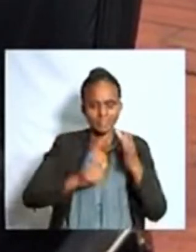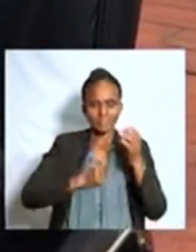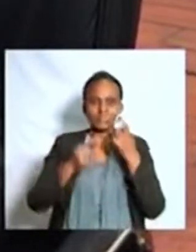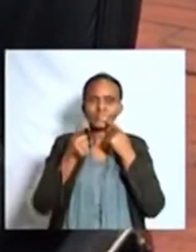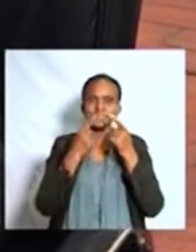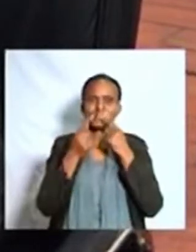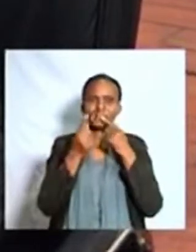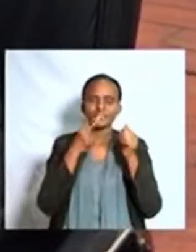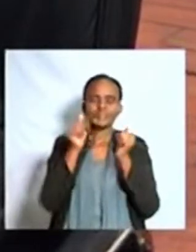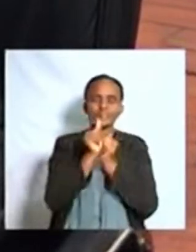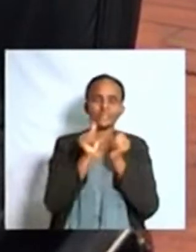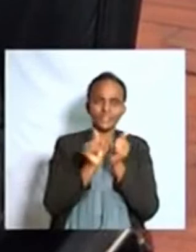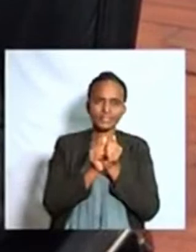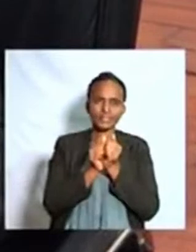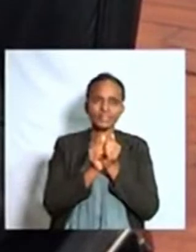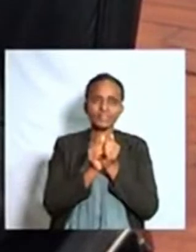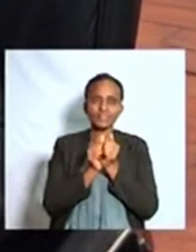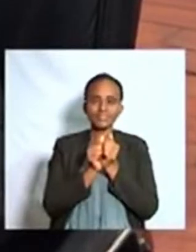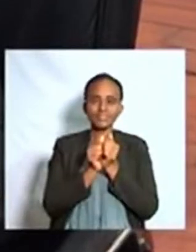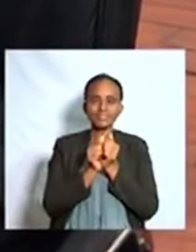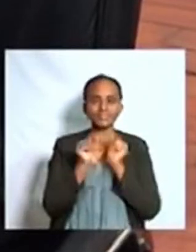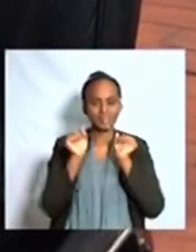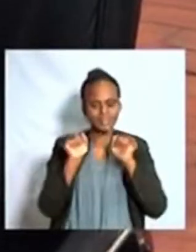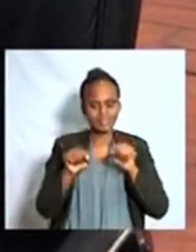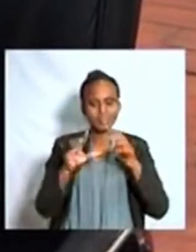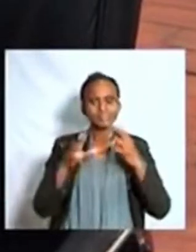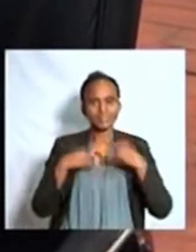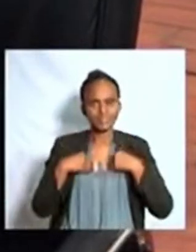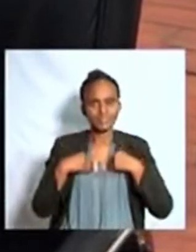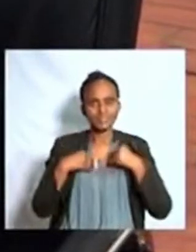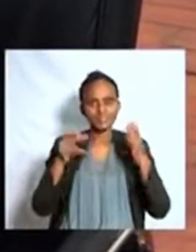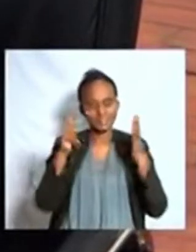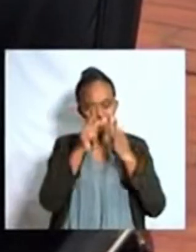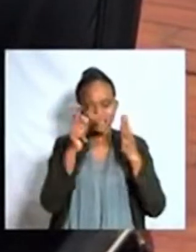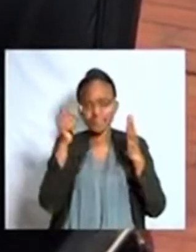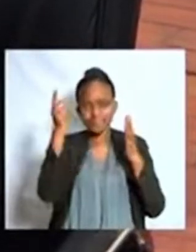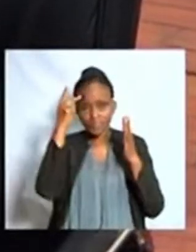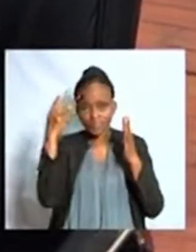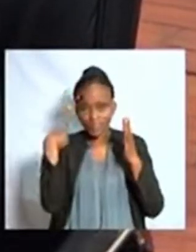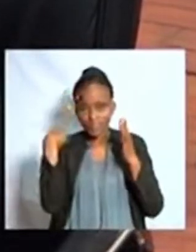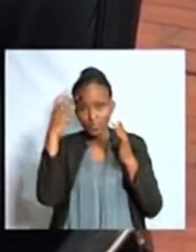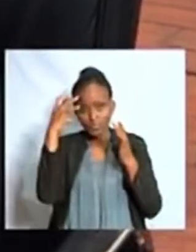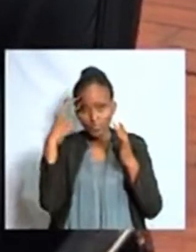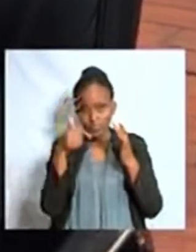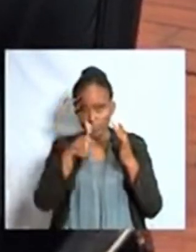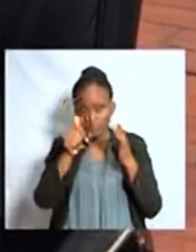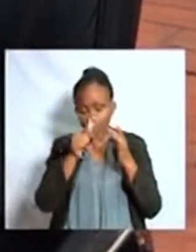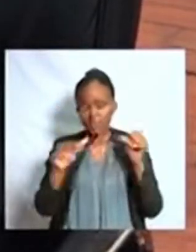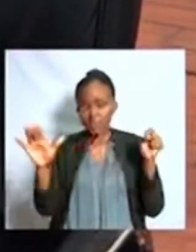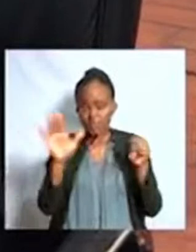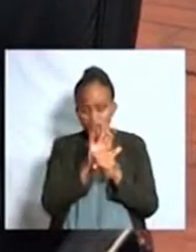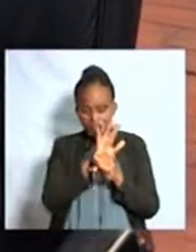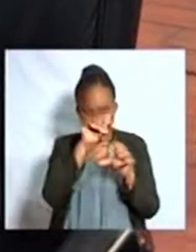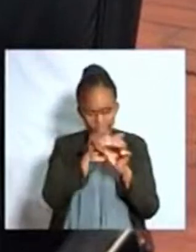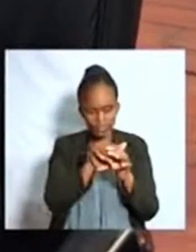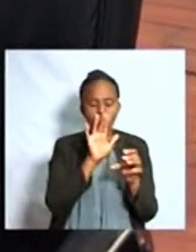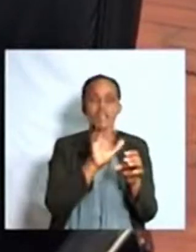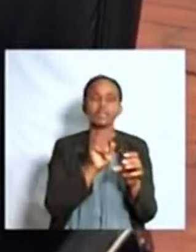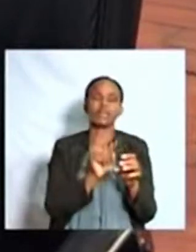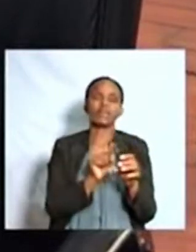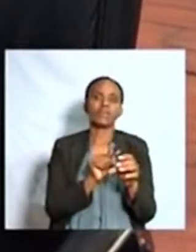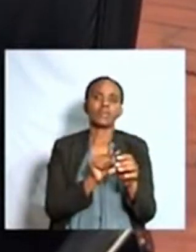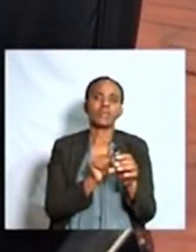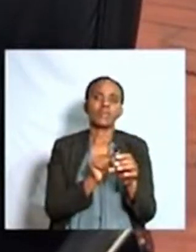about. We can agree to say if the principal officer was fully involved in this,